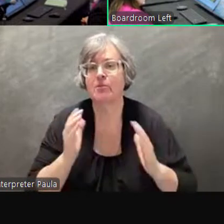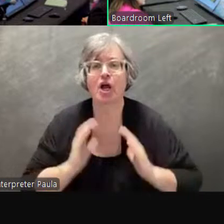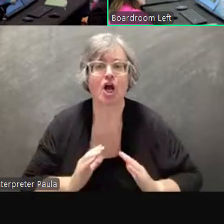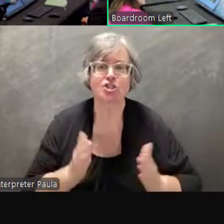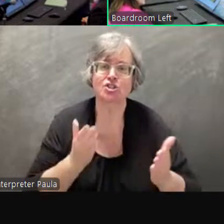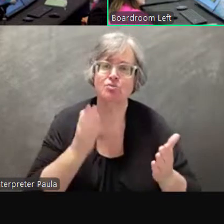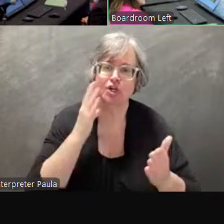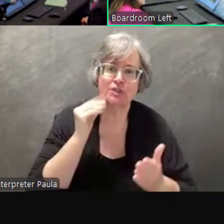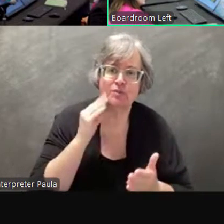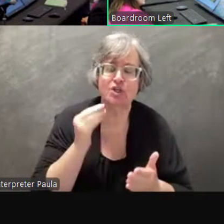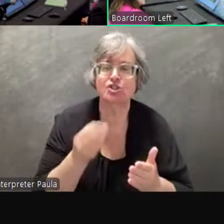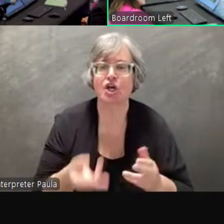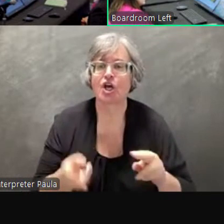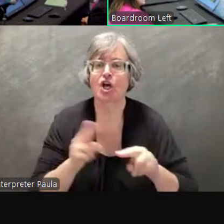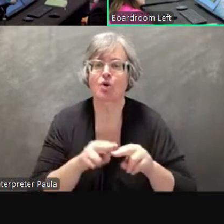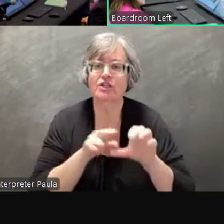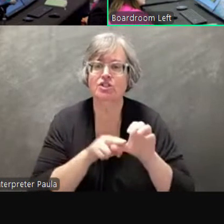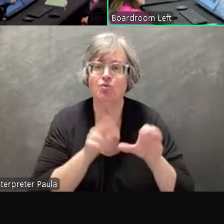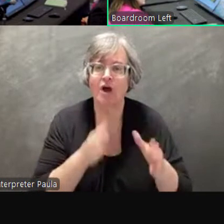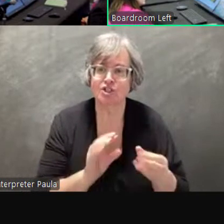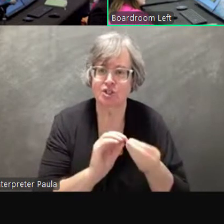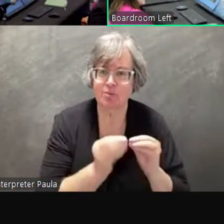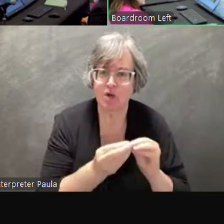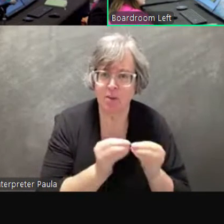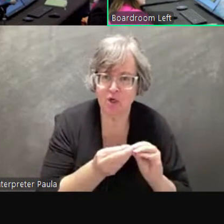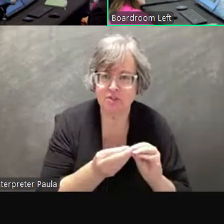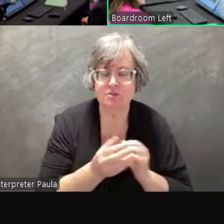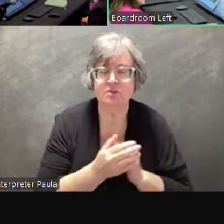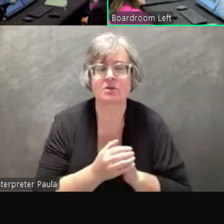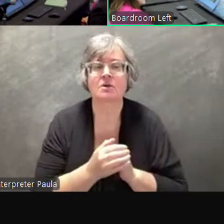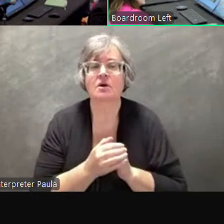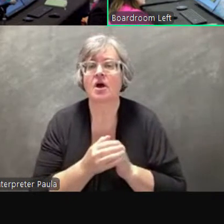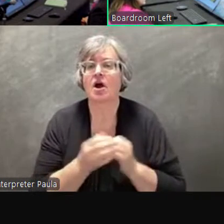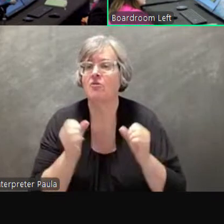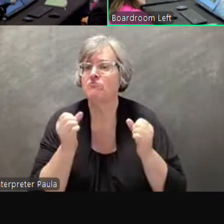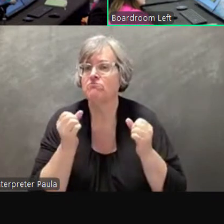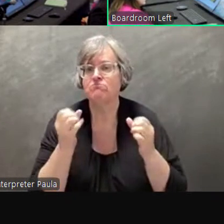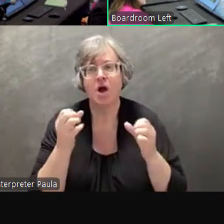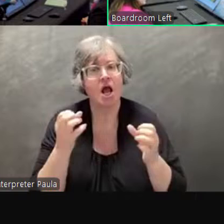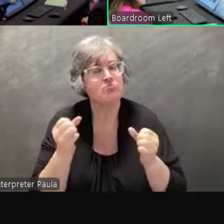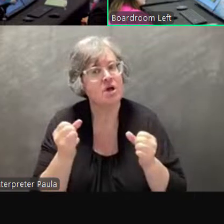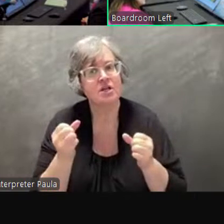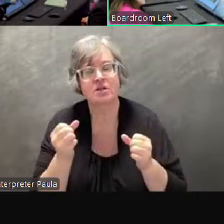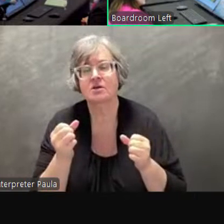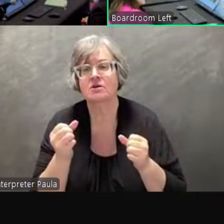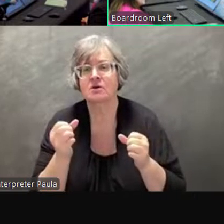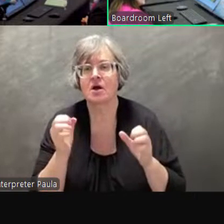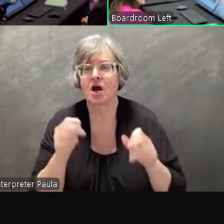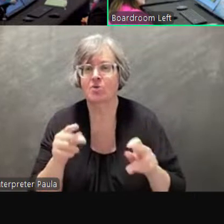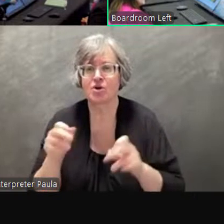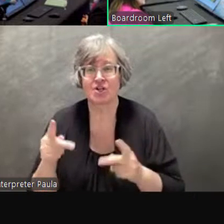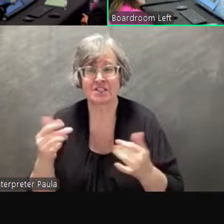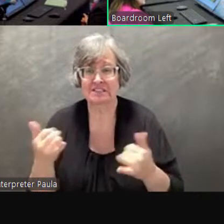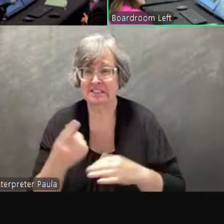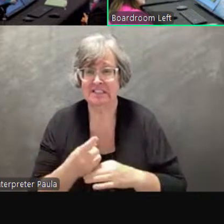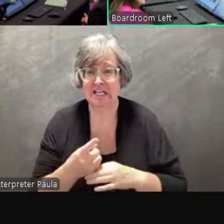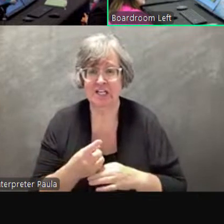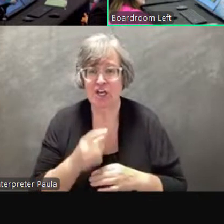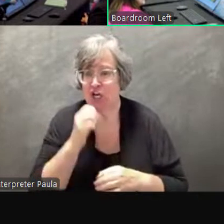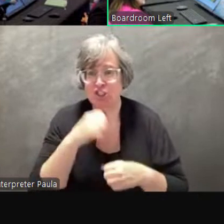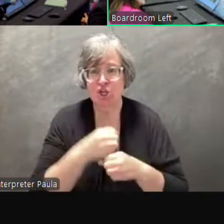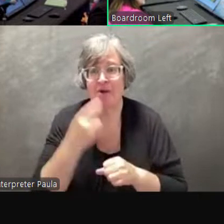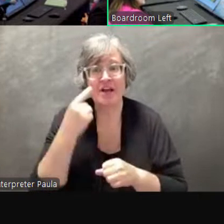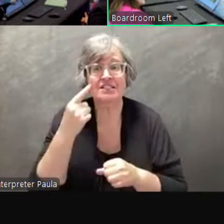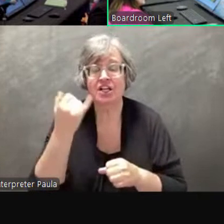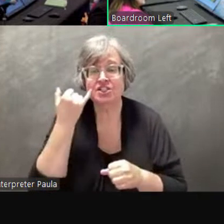increased ridership. And many of these amazing opportunities that we have seen here today don't make sense if people are scared to